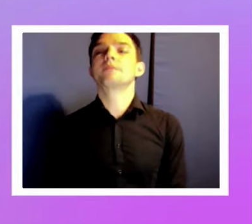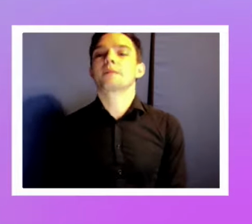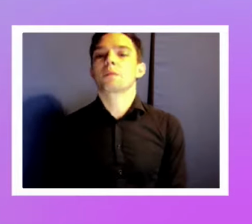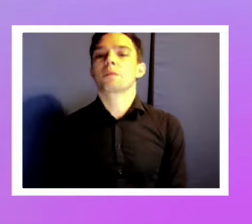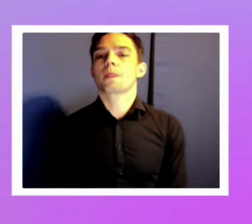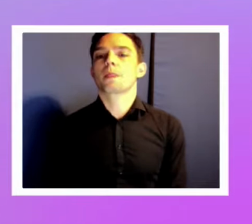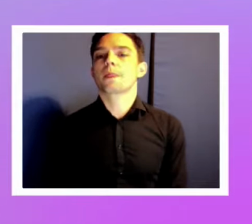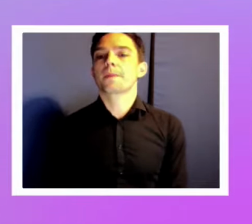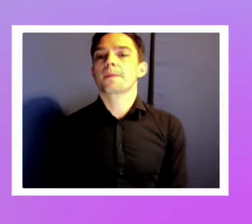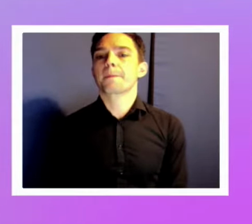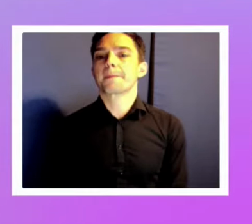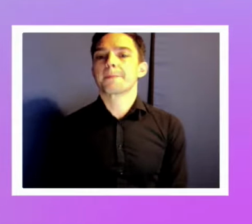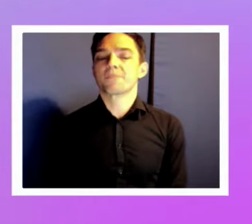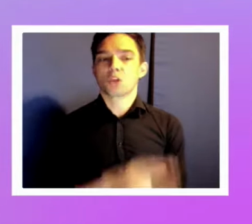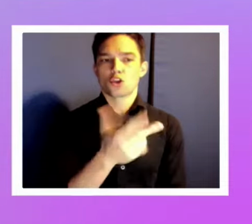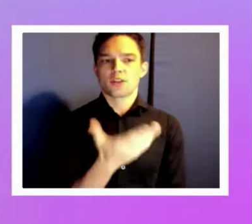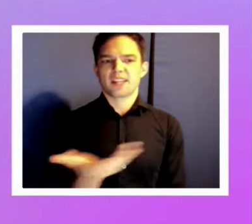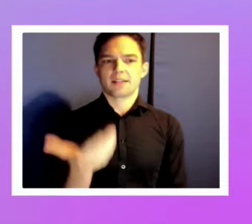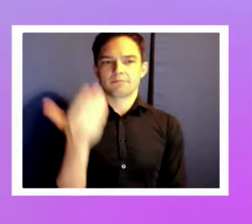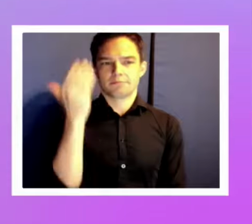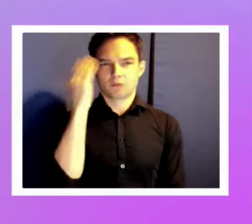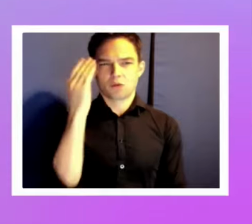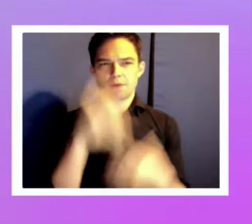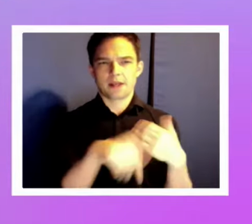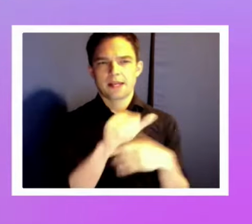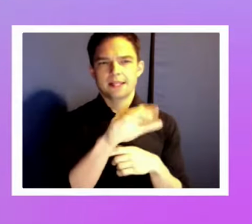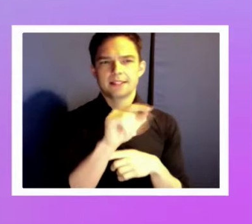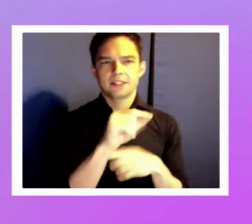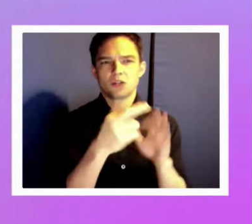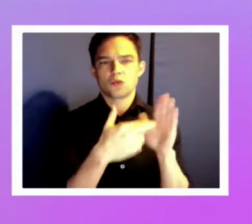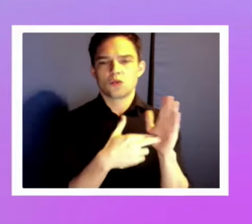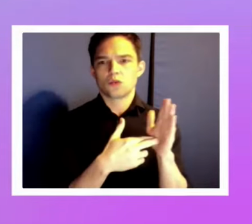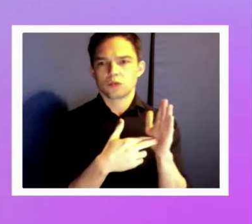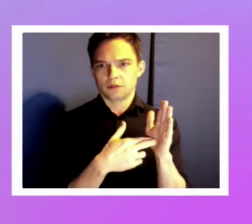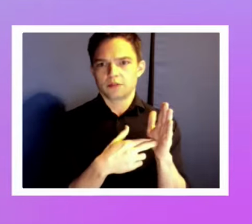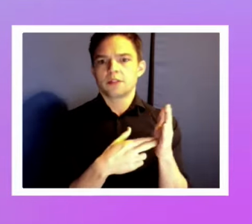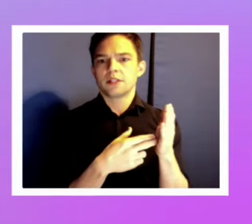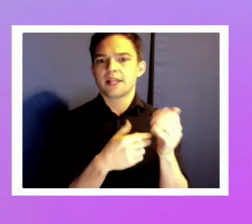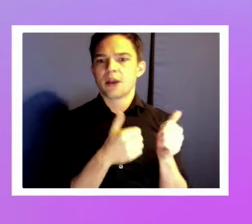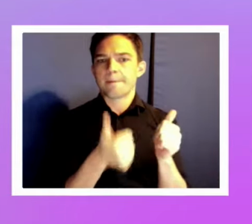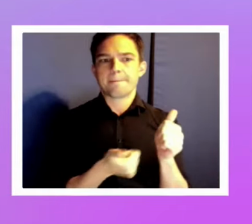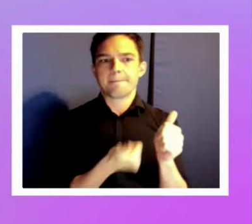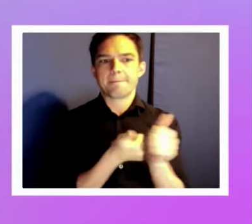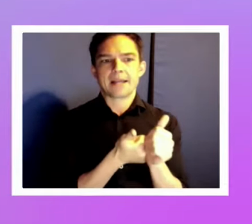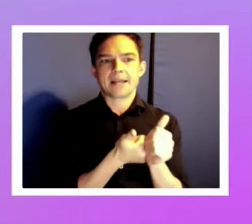Third thing to note about ACT rules is that they are backed by test cases.